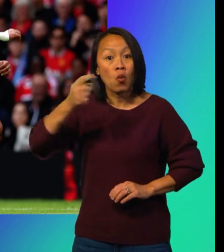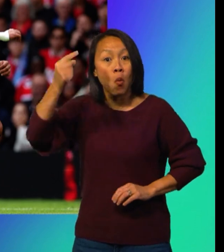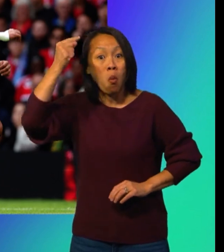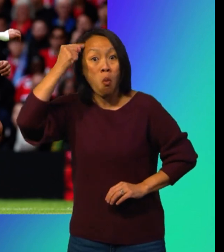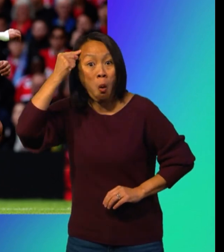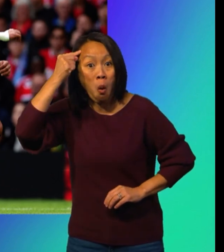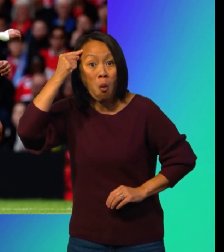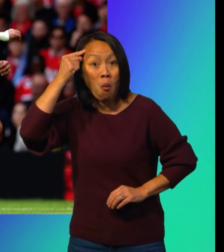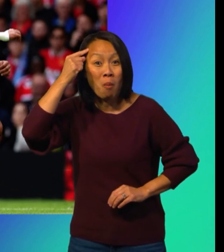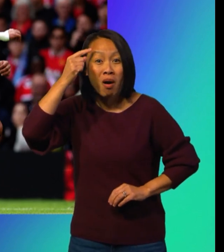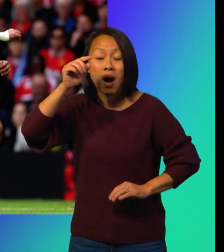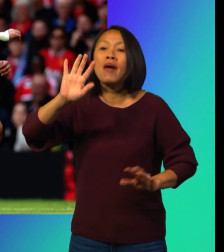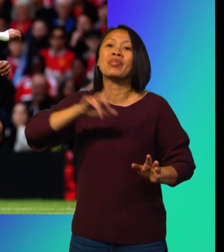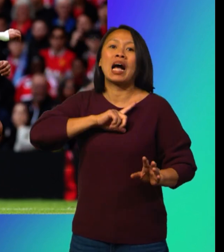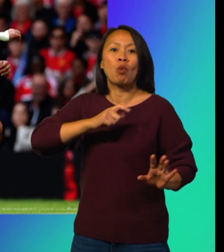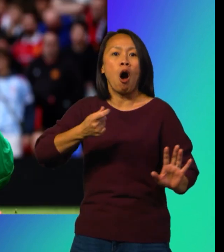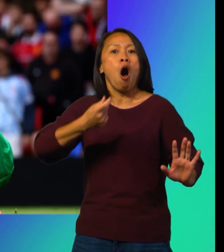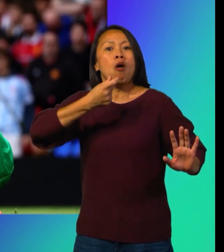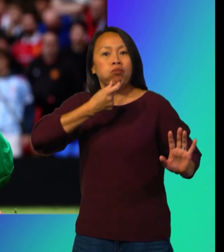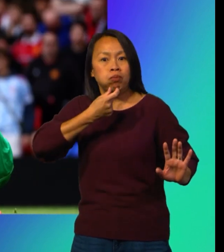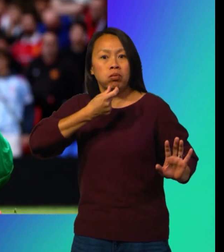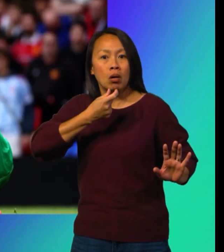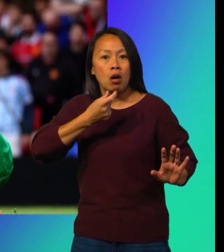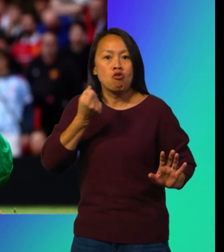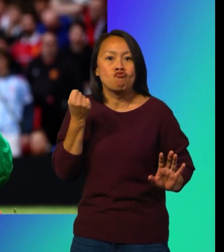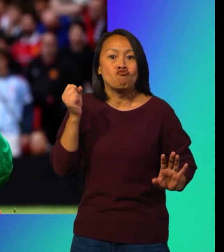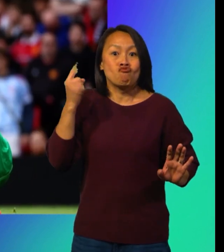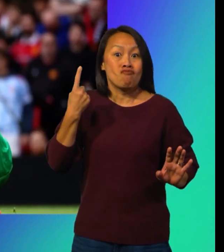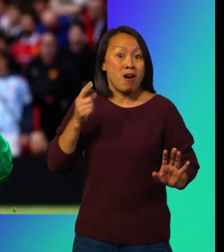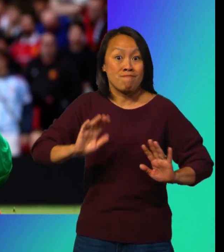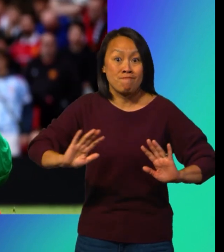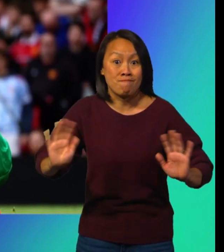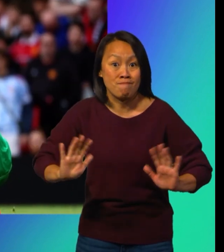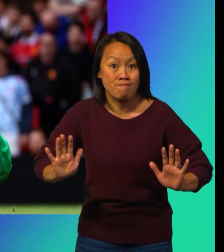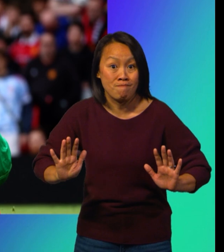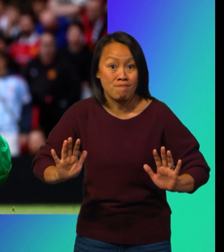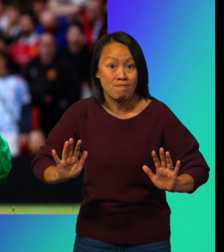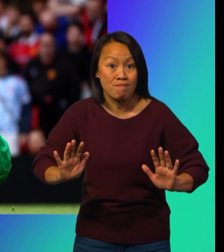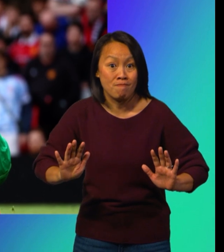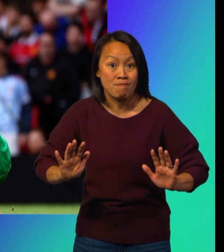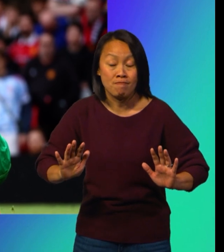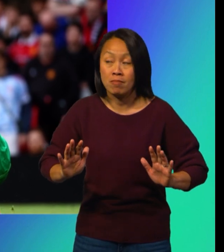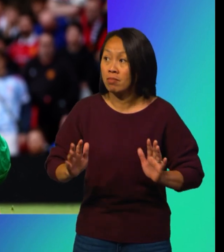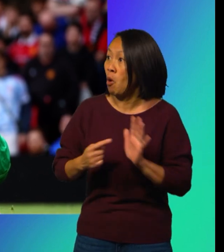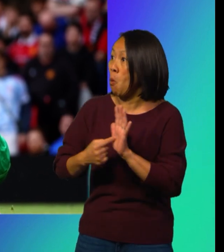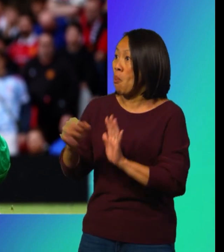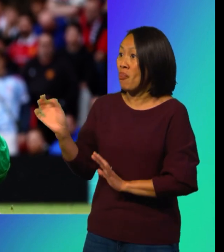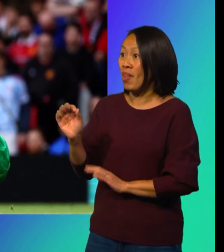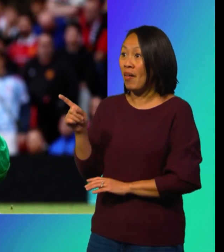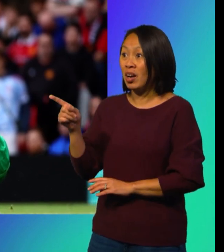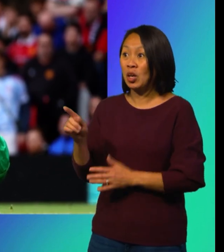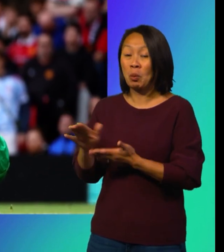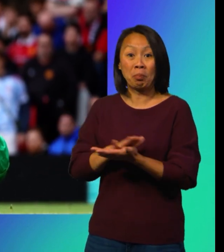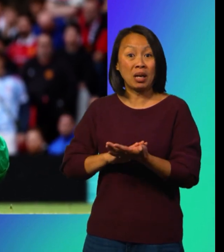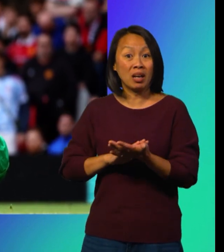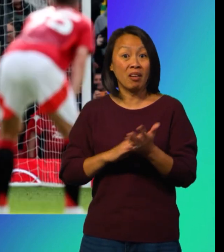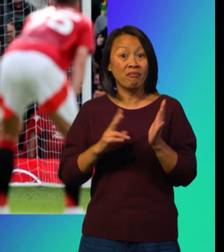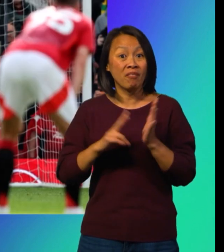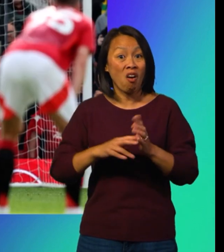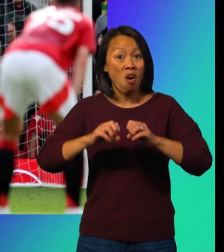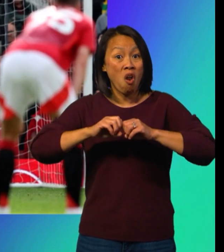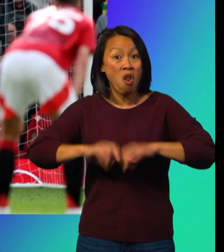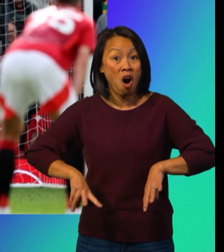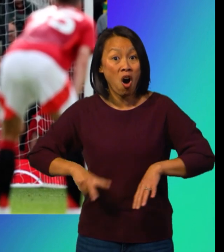the referee blew for a foul, thinking the goalkeeper had two hands on the ball, though replays showed he didn't. Villa went on to